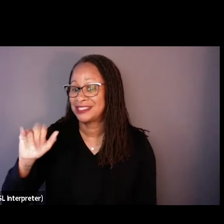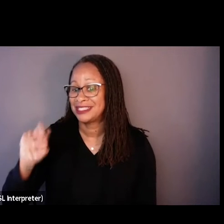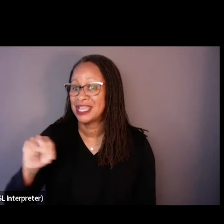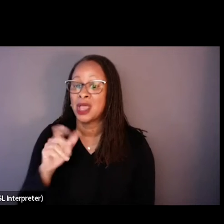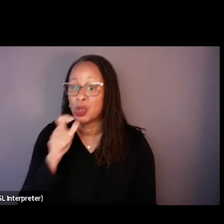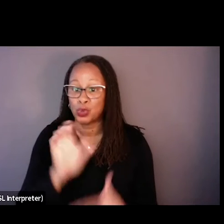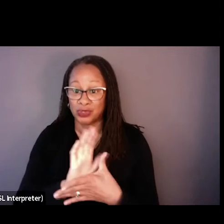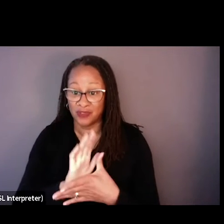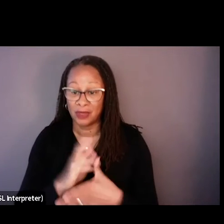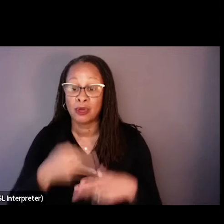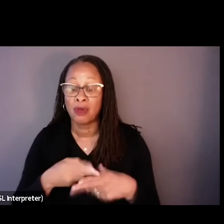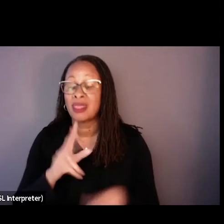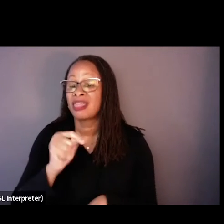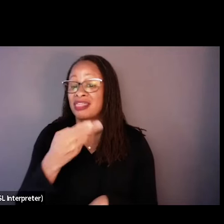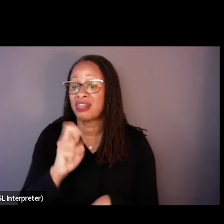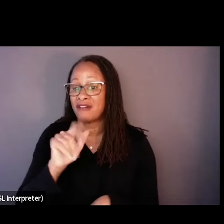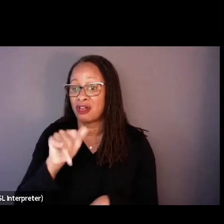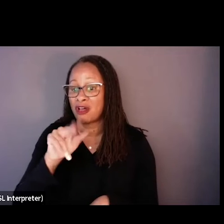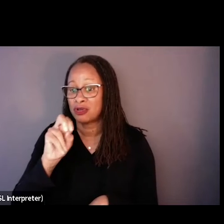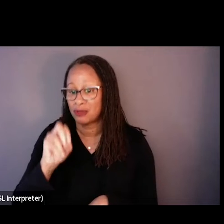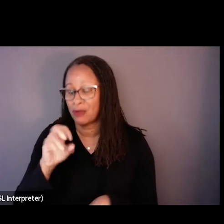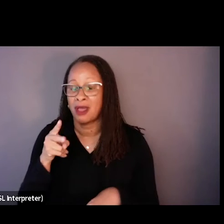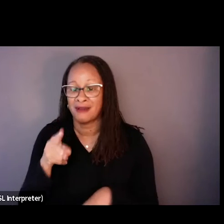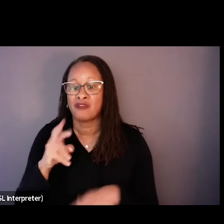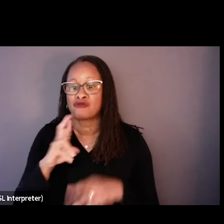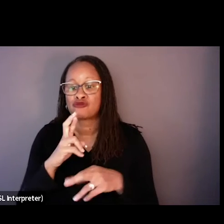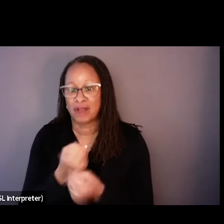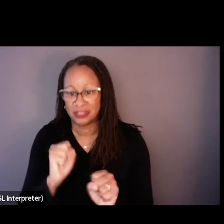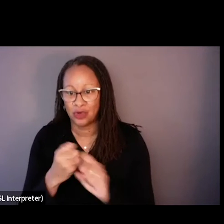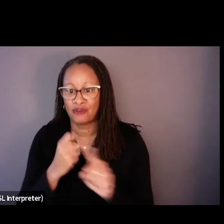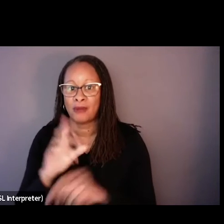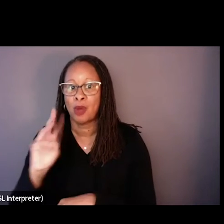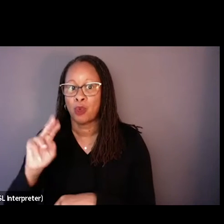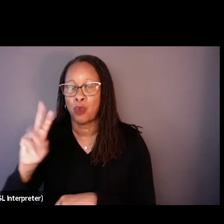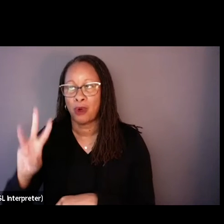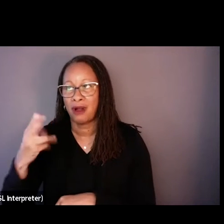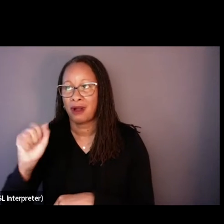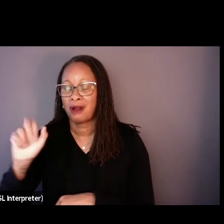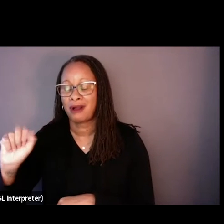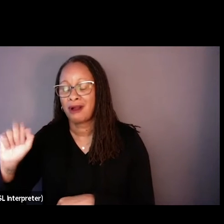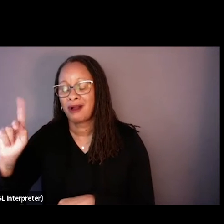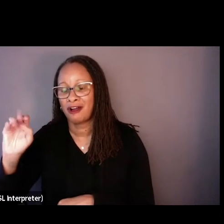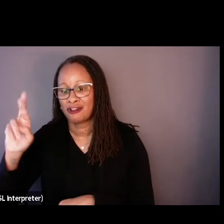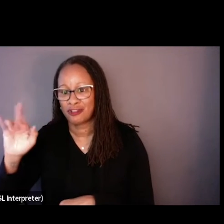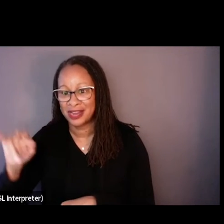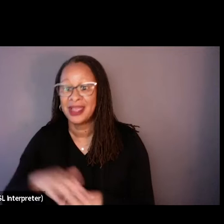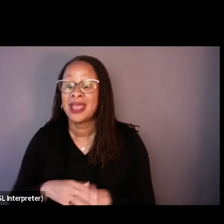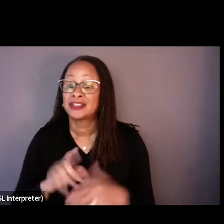The Volcano, Rescue from Whakaari, world premiered at the Hamptons Film Festival and premiering on